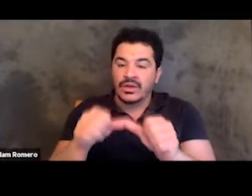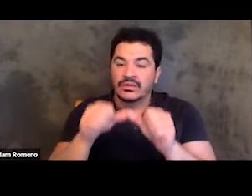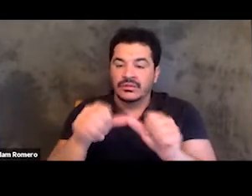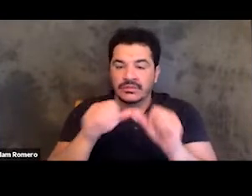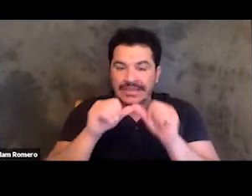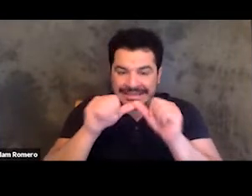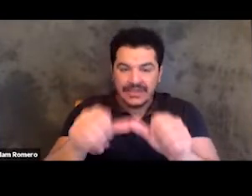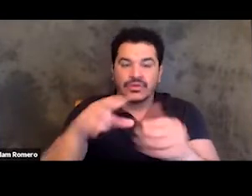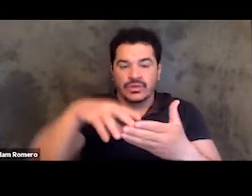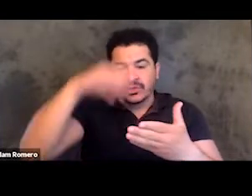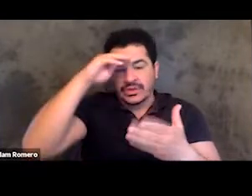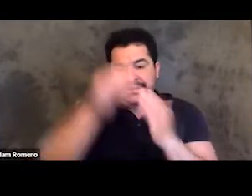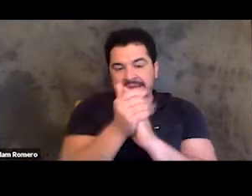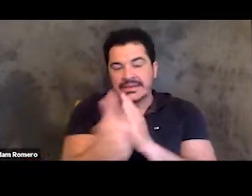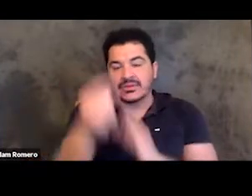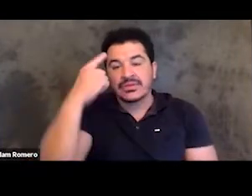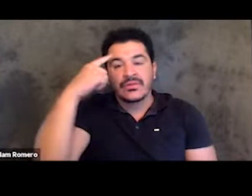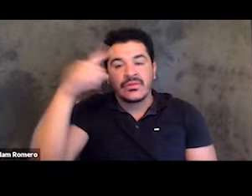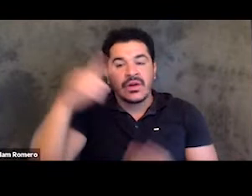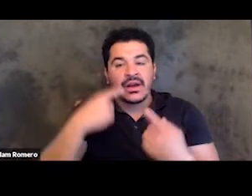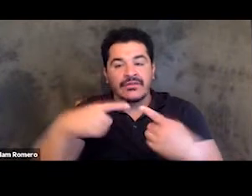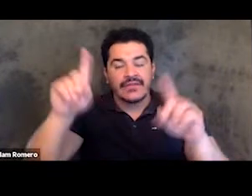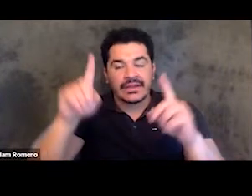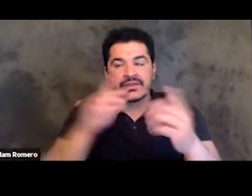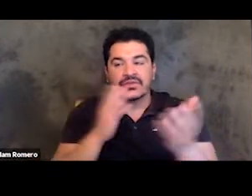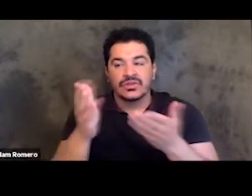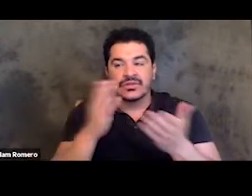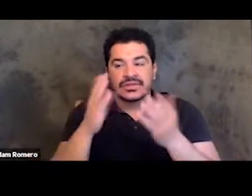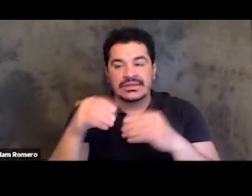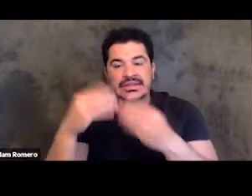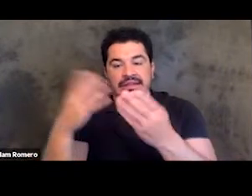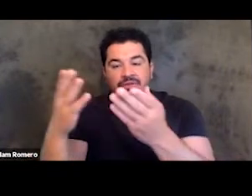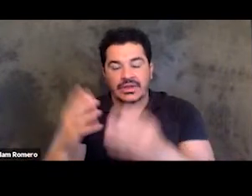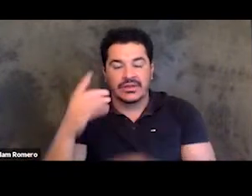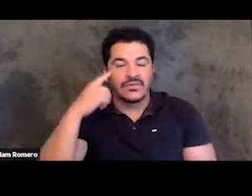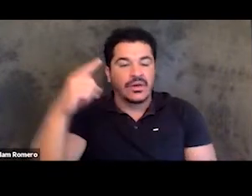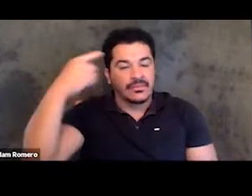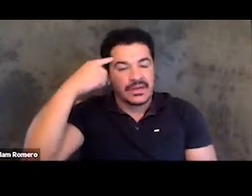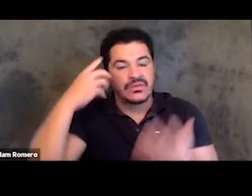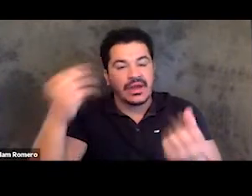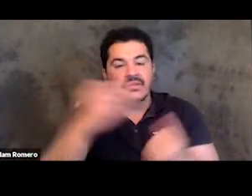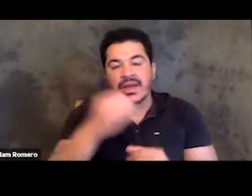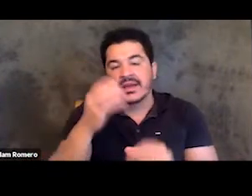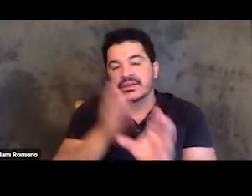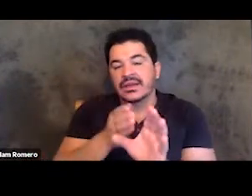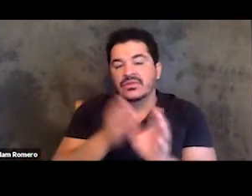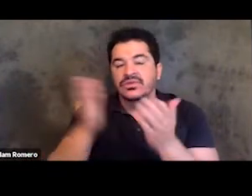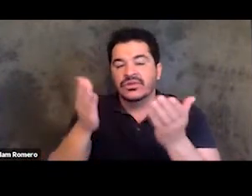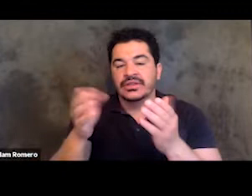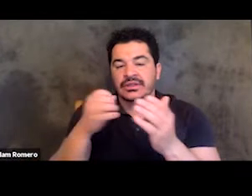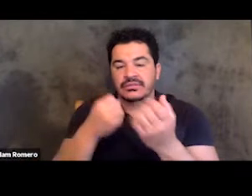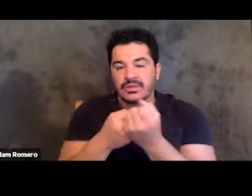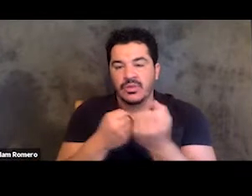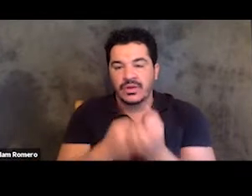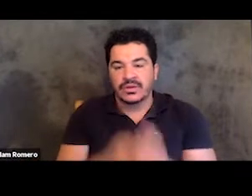for effective service delivery for mental health and psychosocial support. It's a relationship that supports the